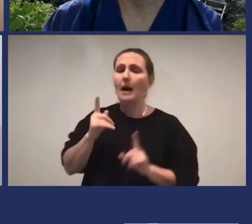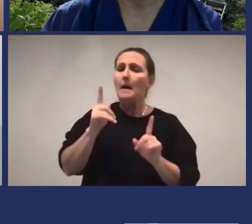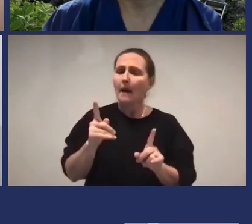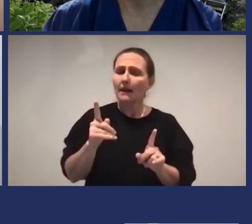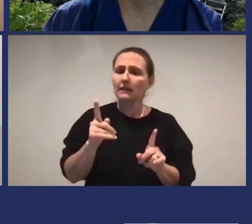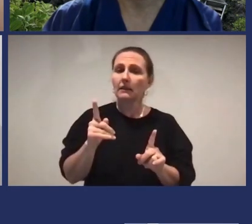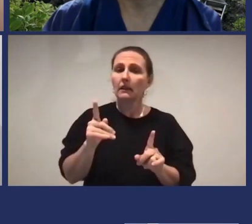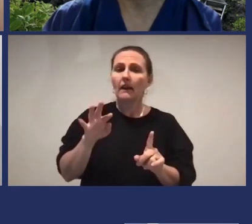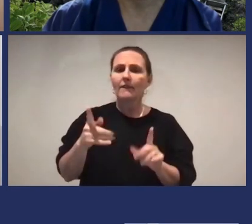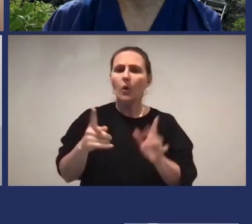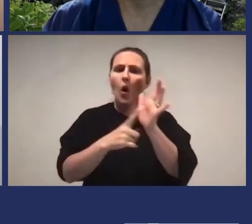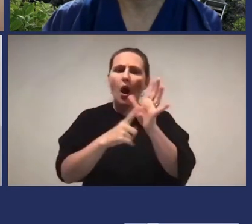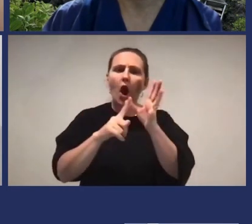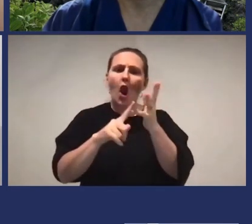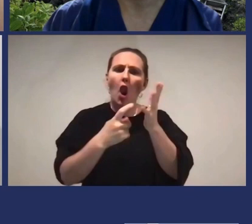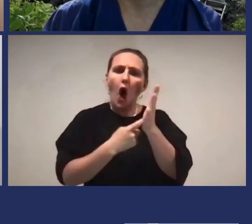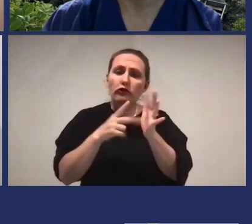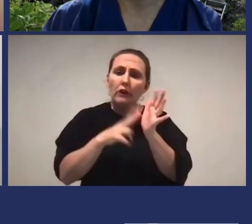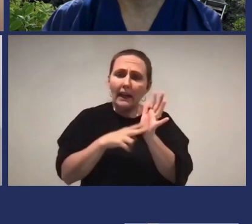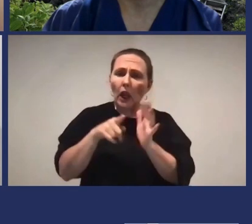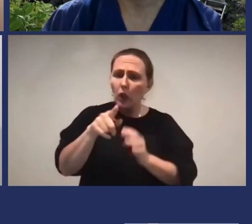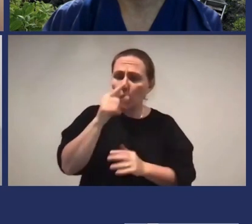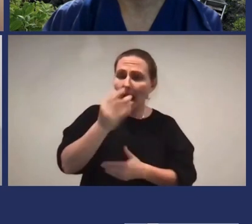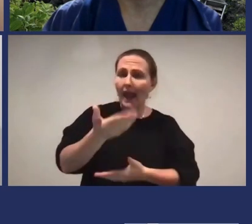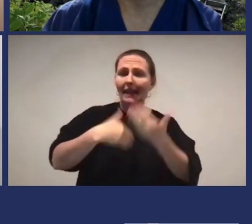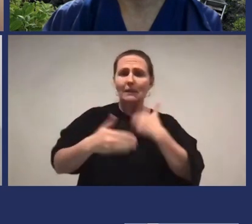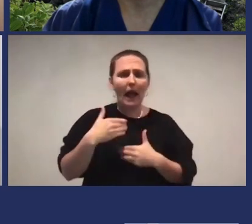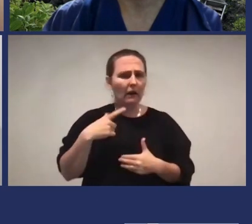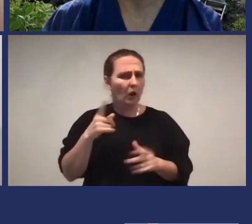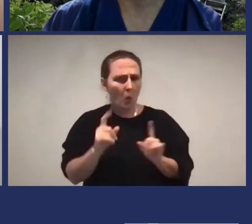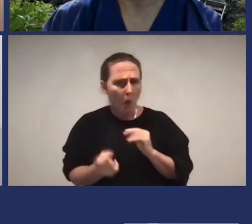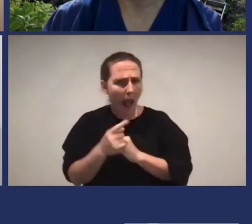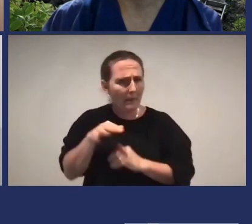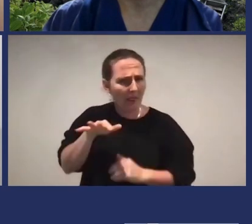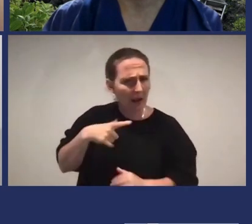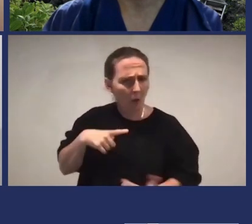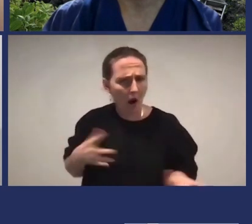just for Lauren, can you explain a little bit about what might be happening there?